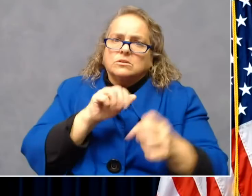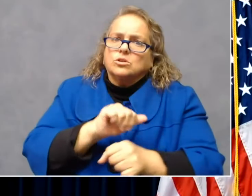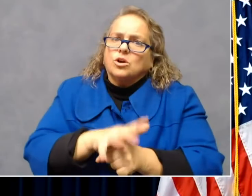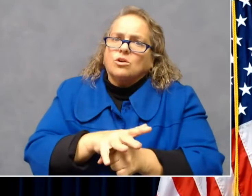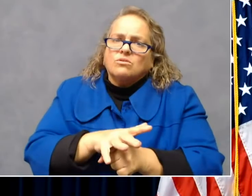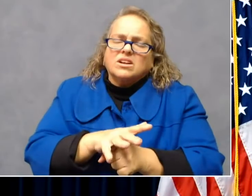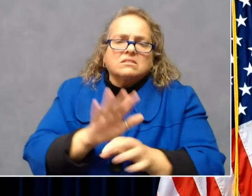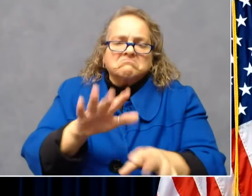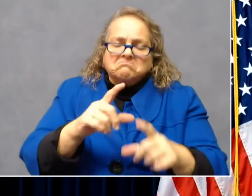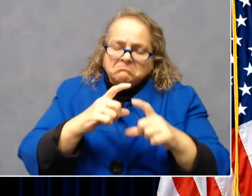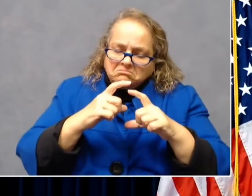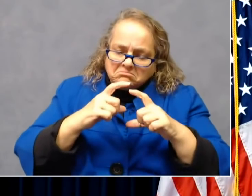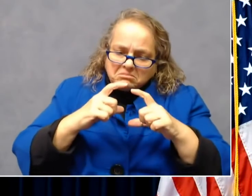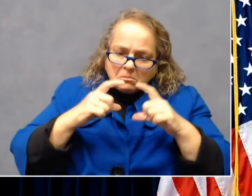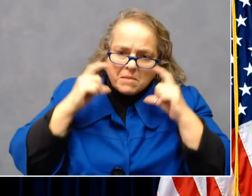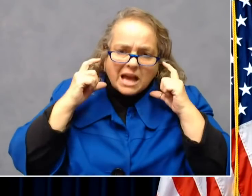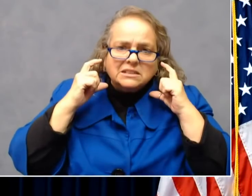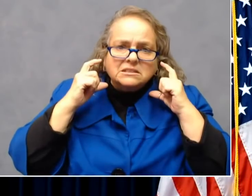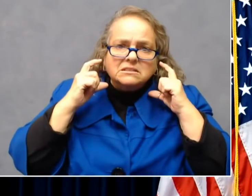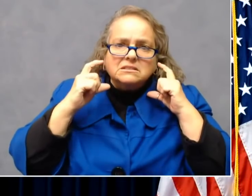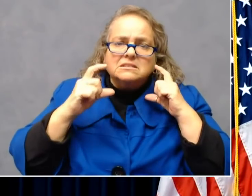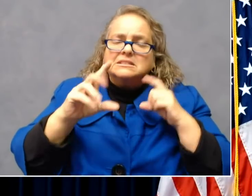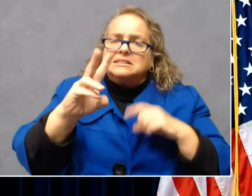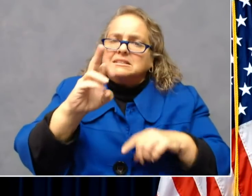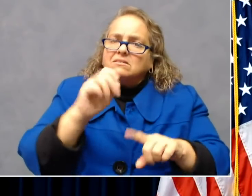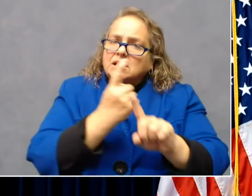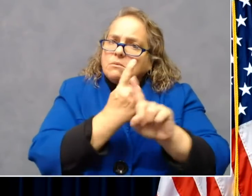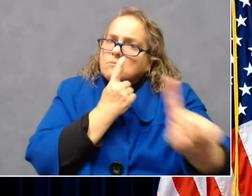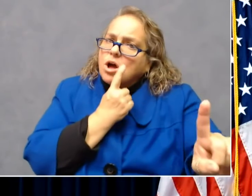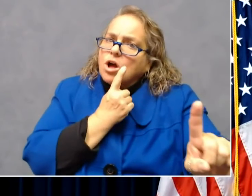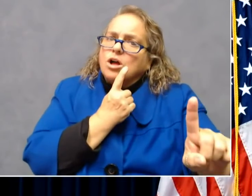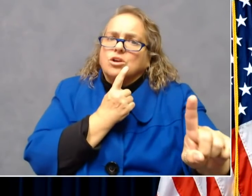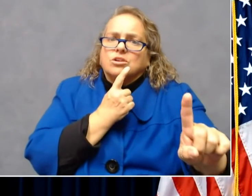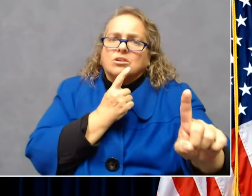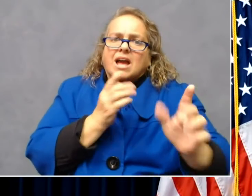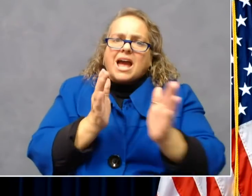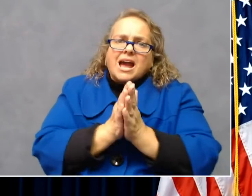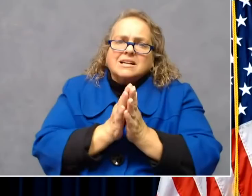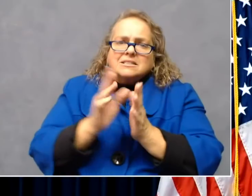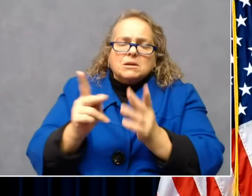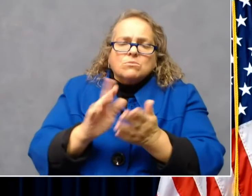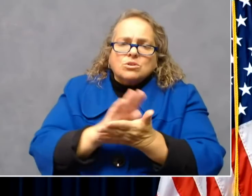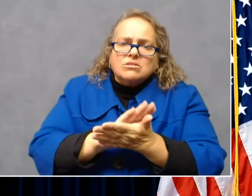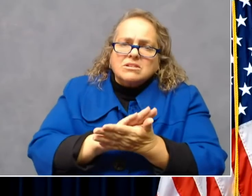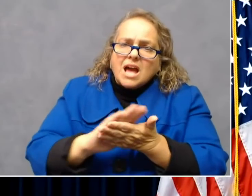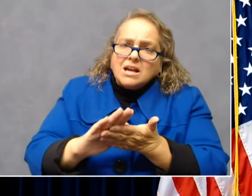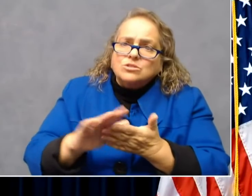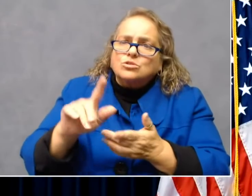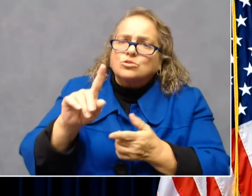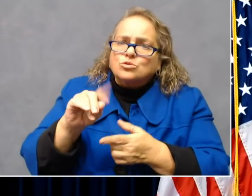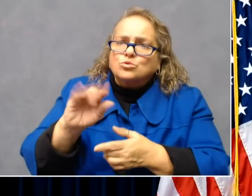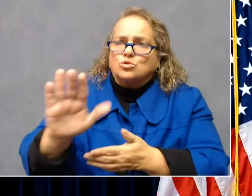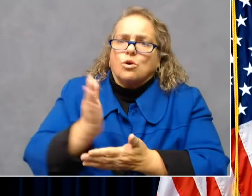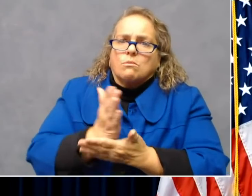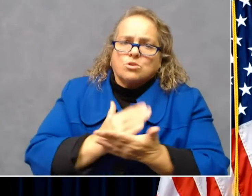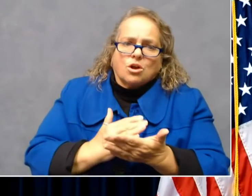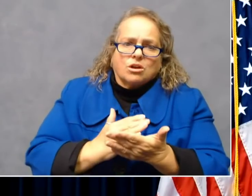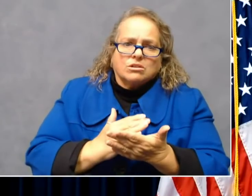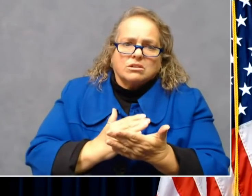mask, staying 6 feet apart, asking everybody else nicely to do your part. We can defeat this thing if we're just kind and